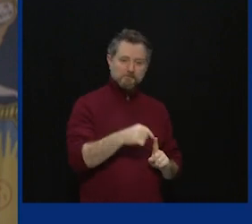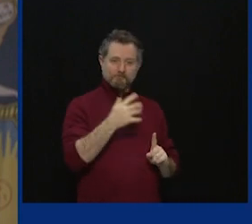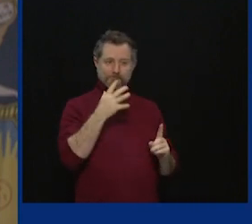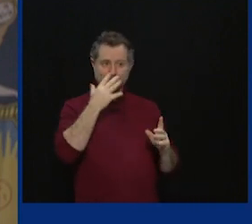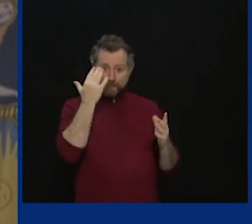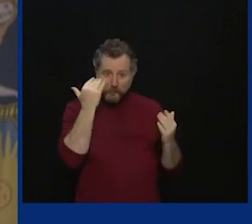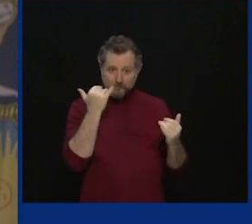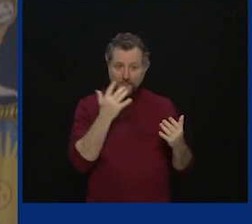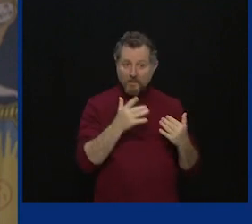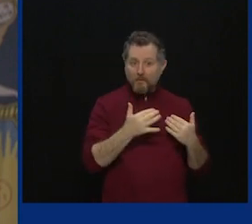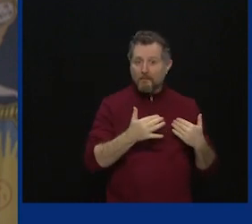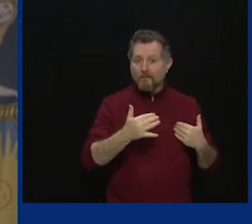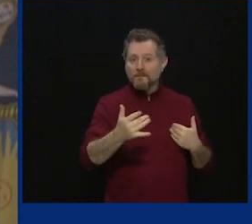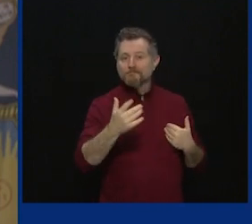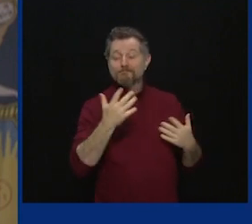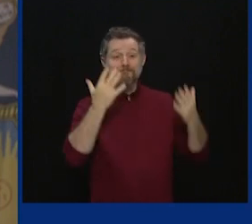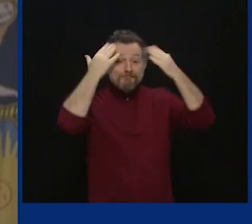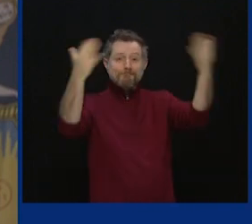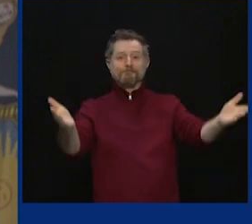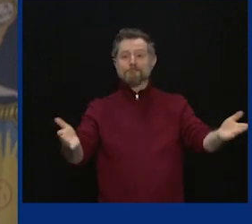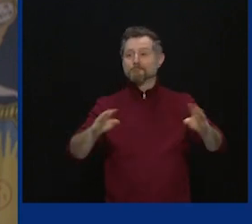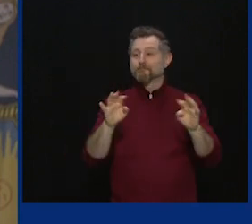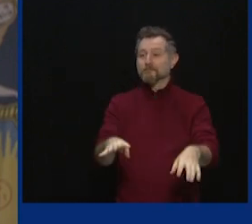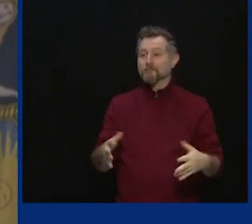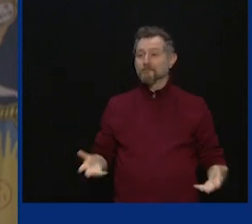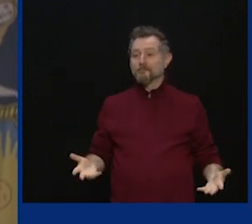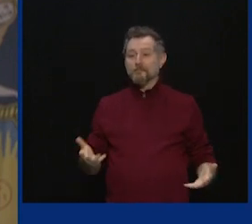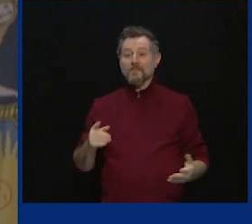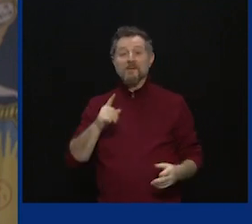This is a preemptive, very